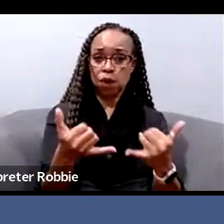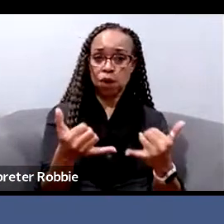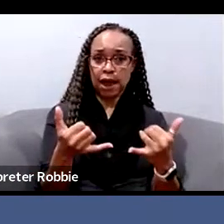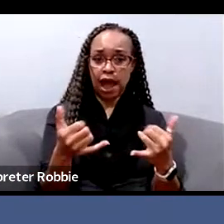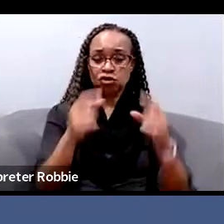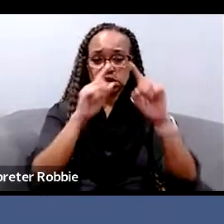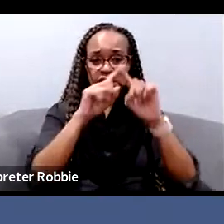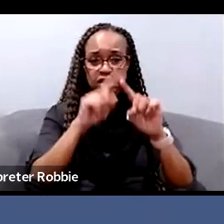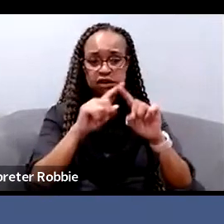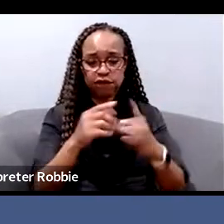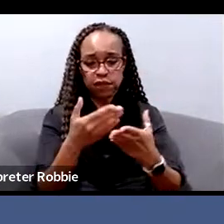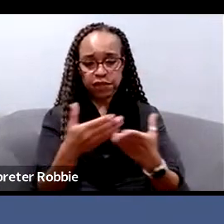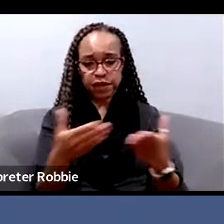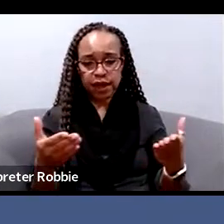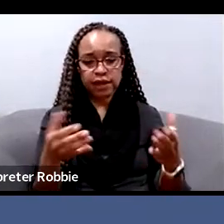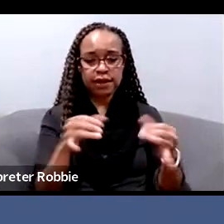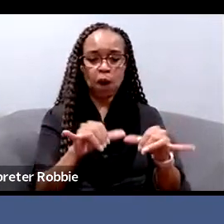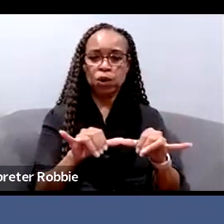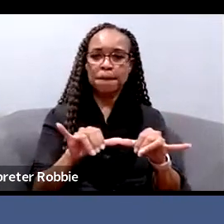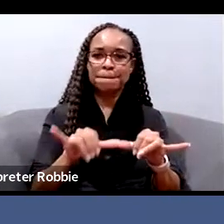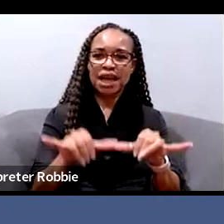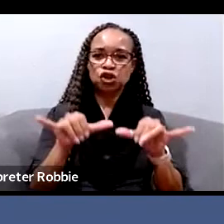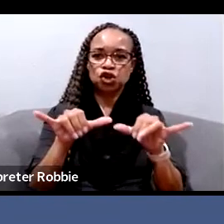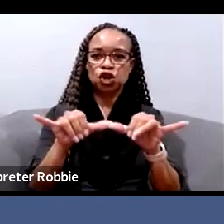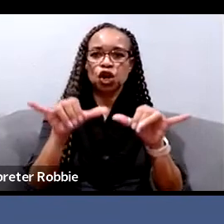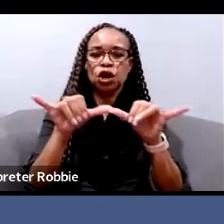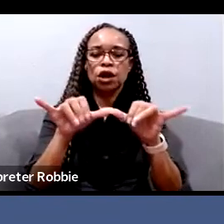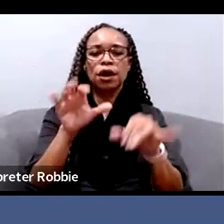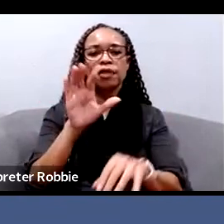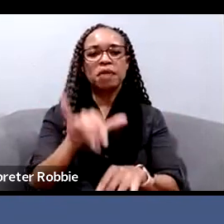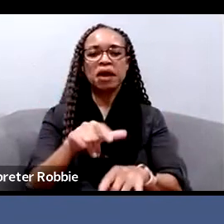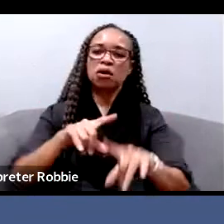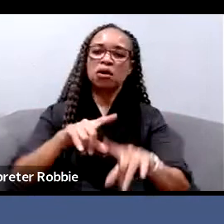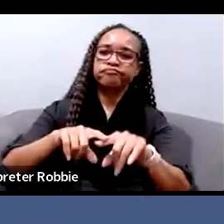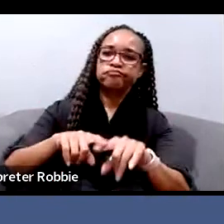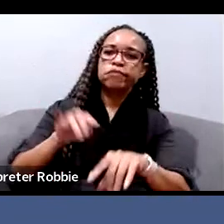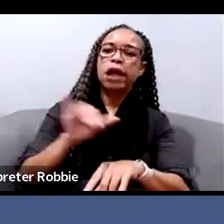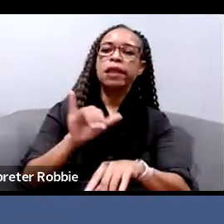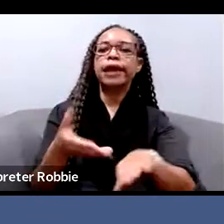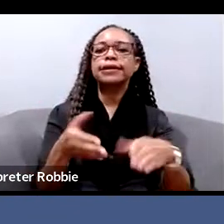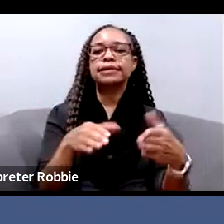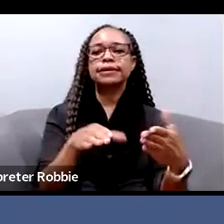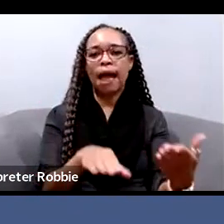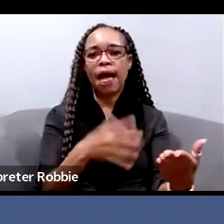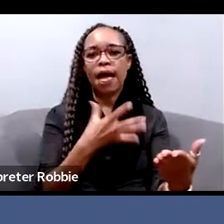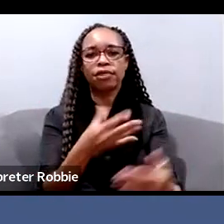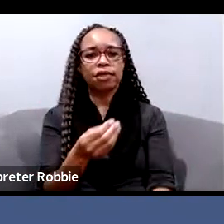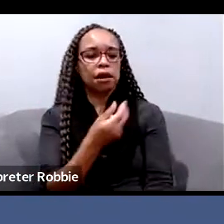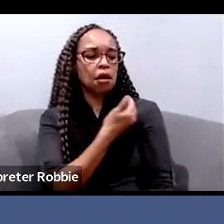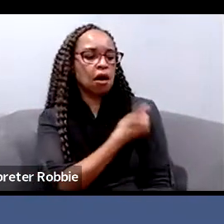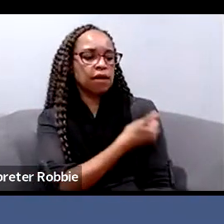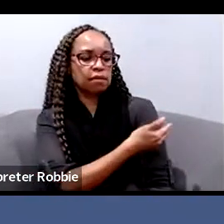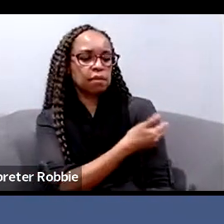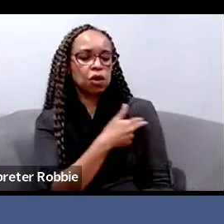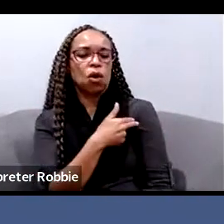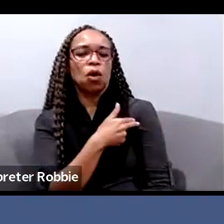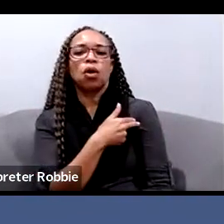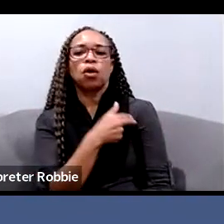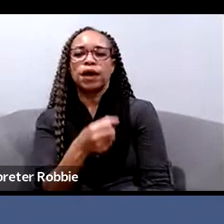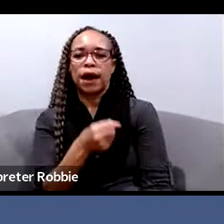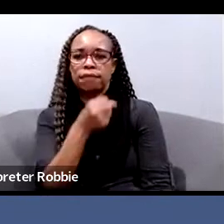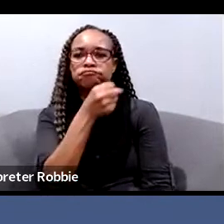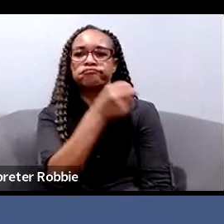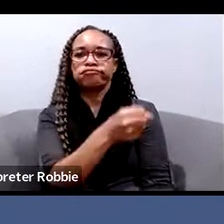things that we measure that seem like reasonably reliable, like deaths and hospitalizations.